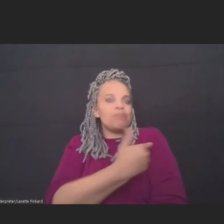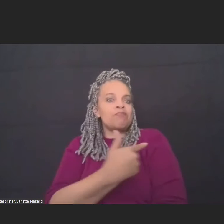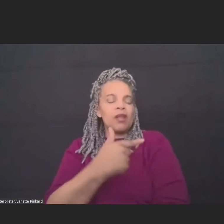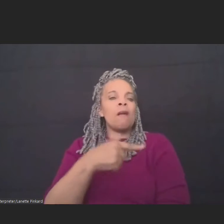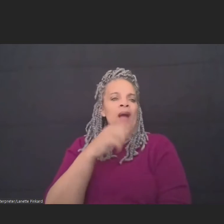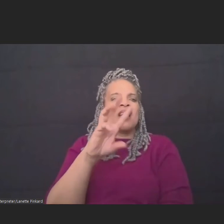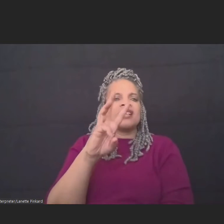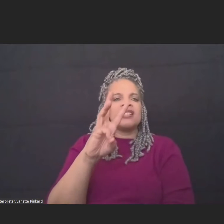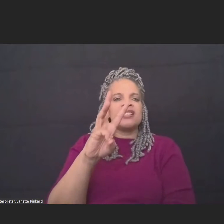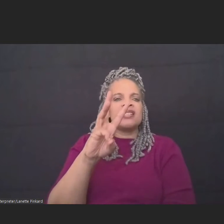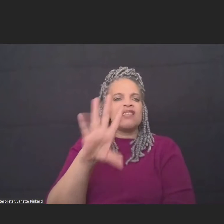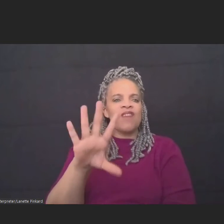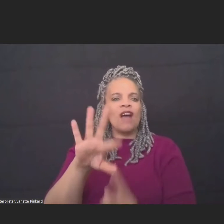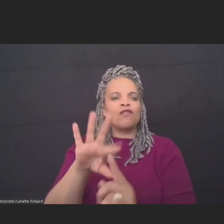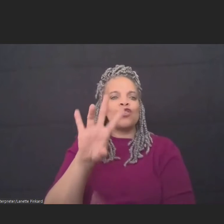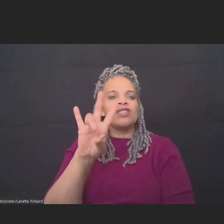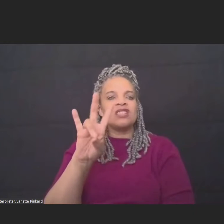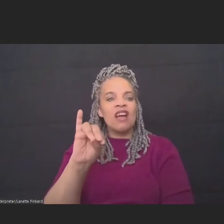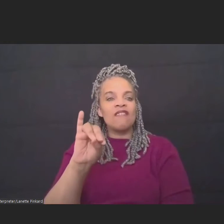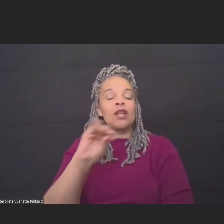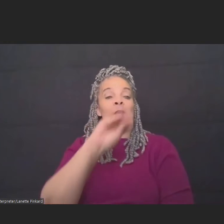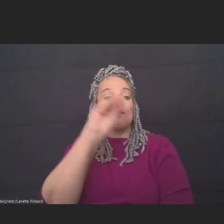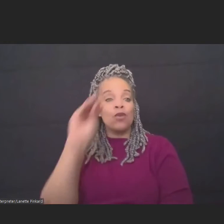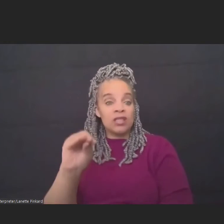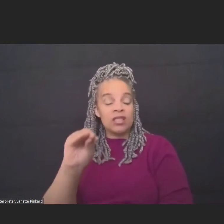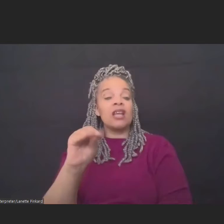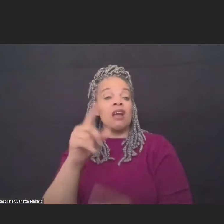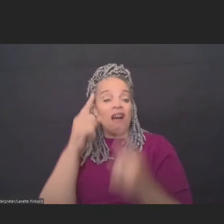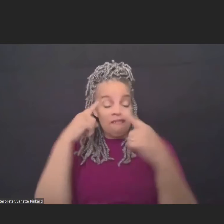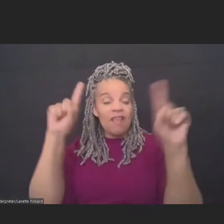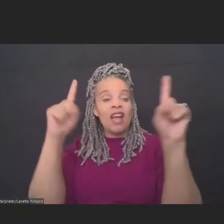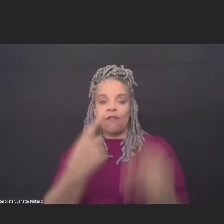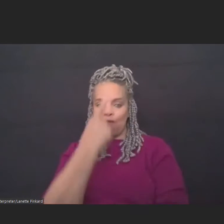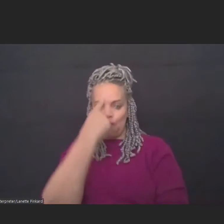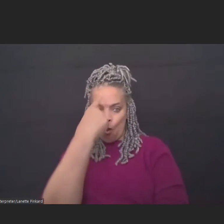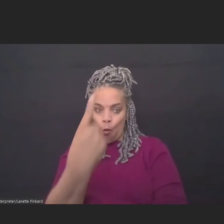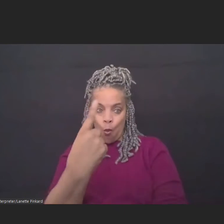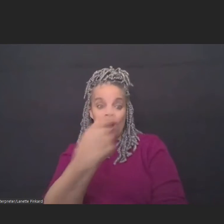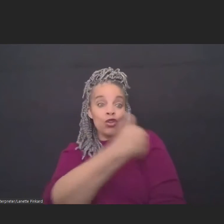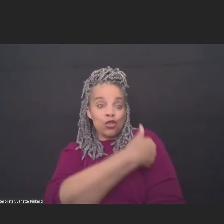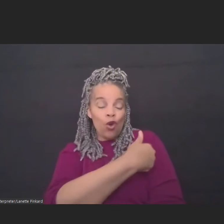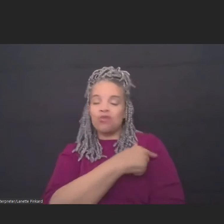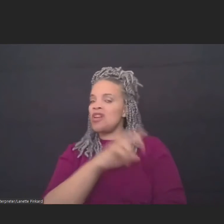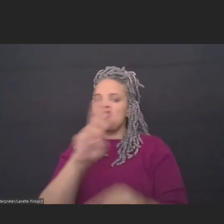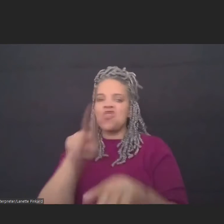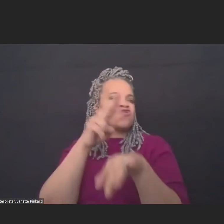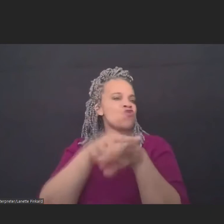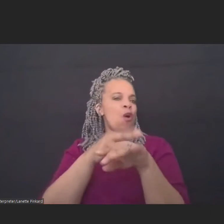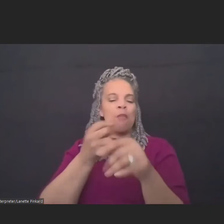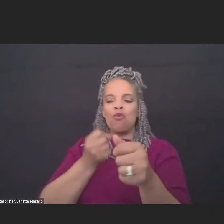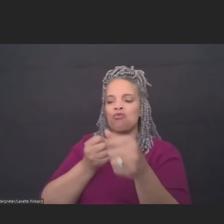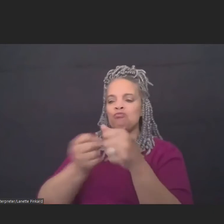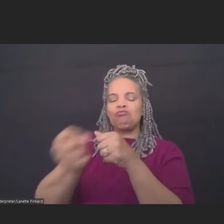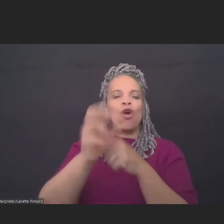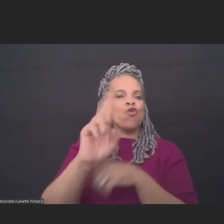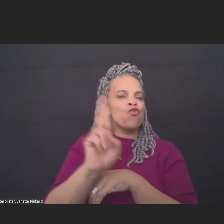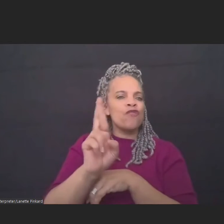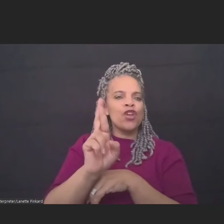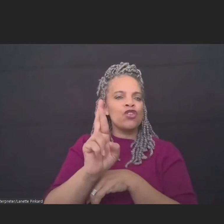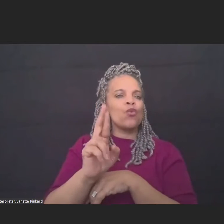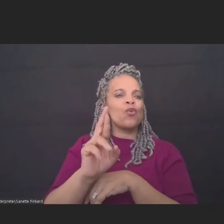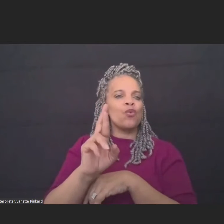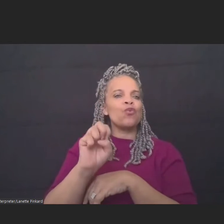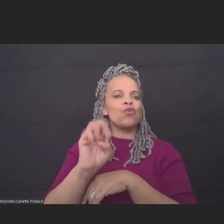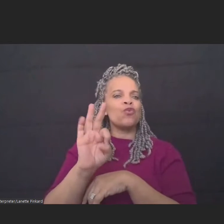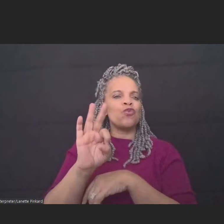to 70% effective at one dose. That's good news. And it requires normal refrigeration. And so that's good